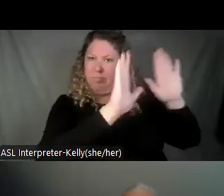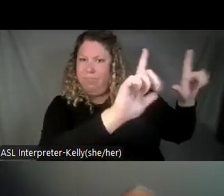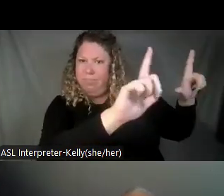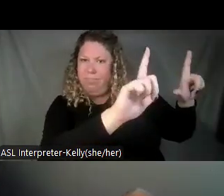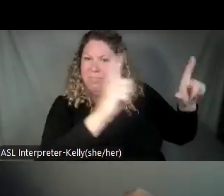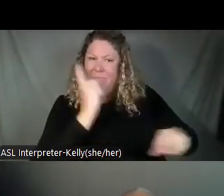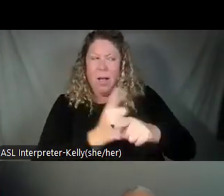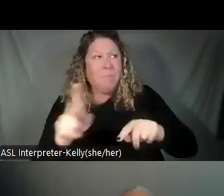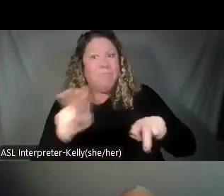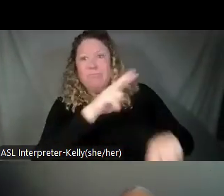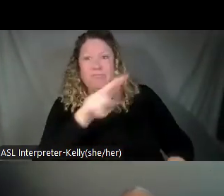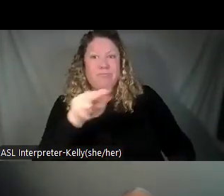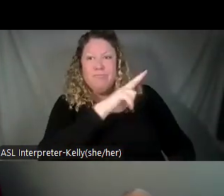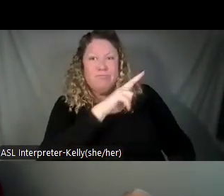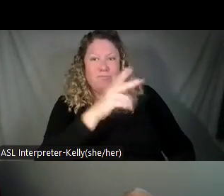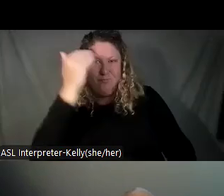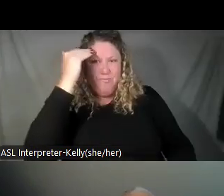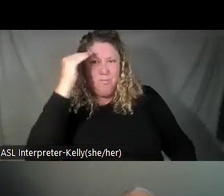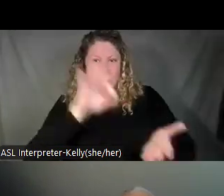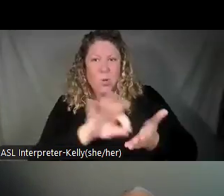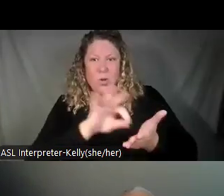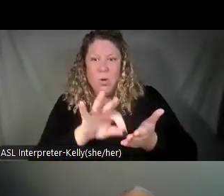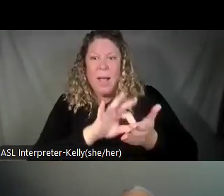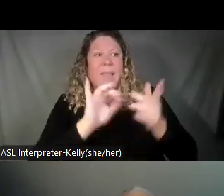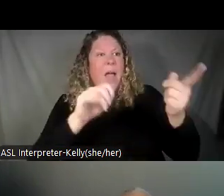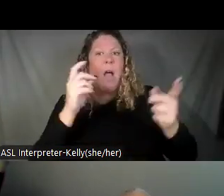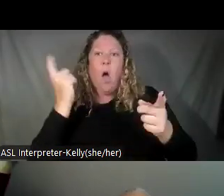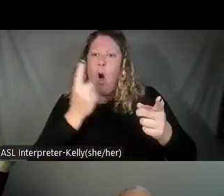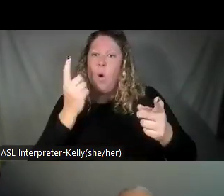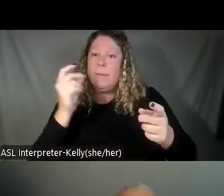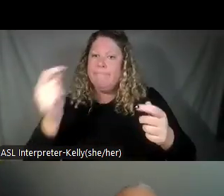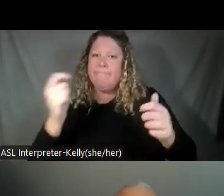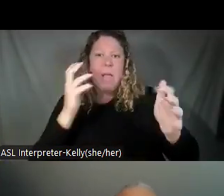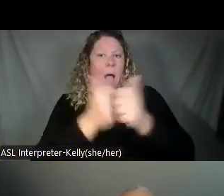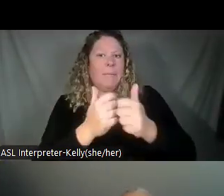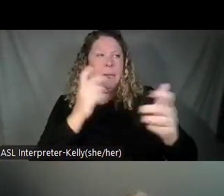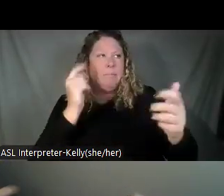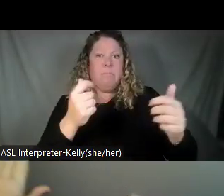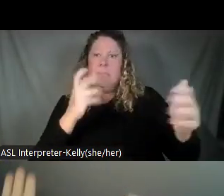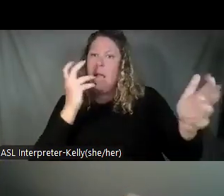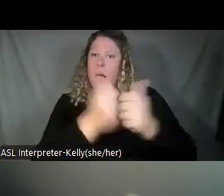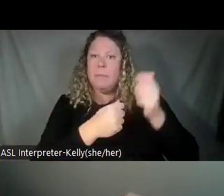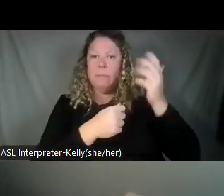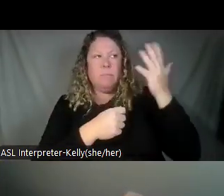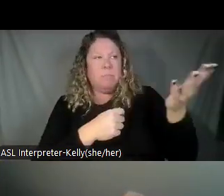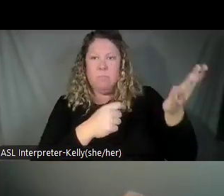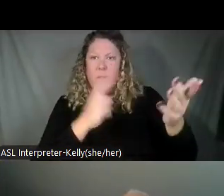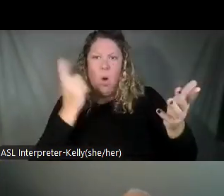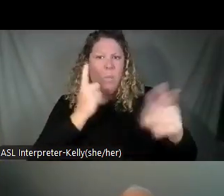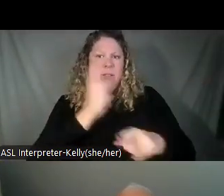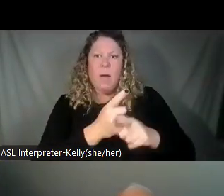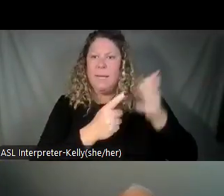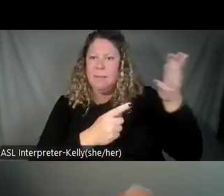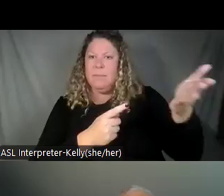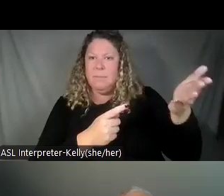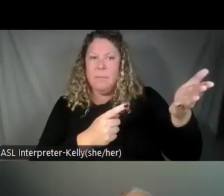what's happening, and that scoreboard is instantaneously updated. You want the same thing to happen in your project. You want to see